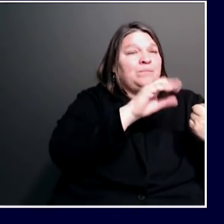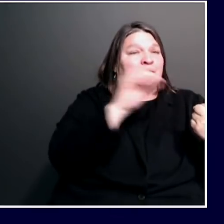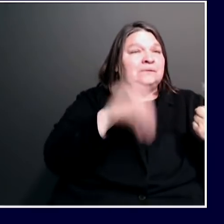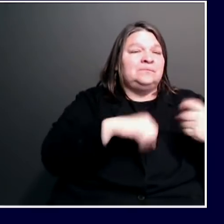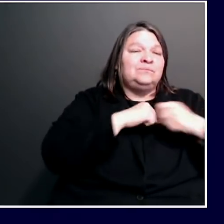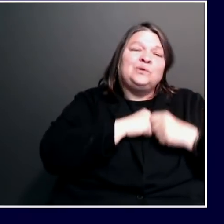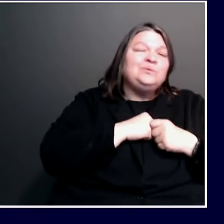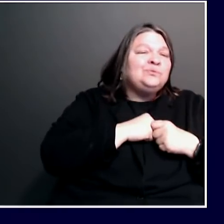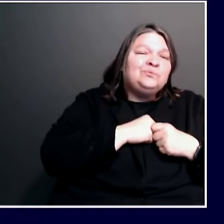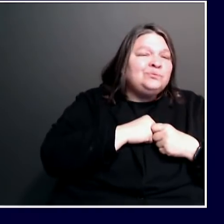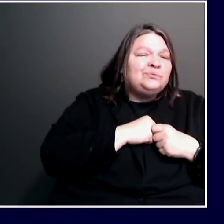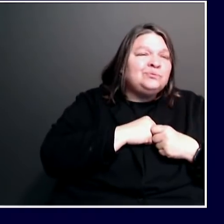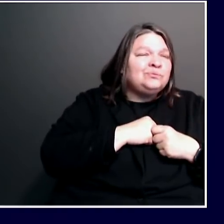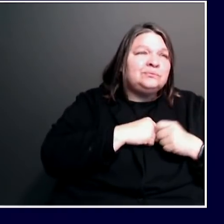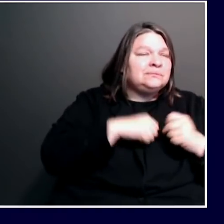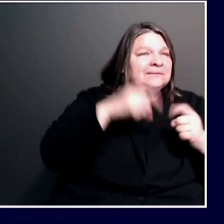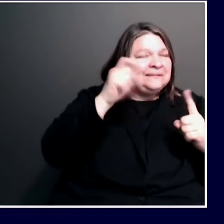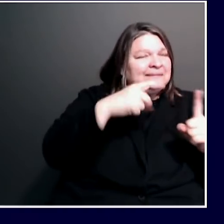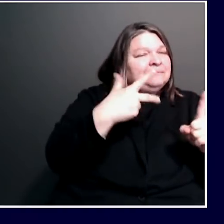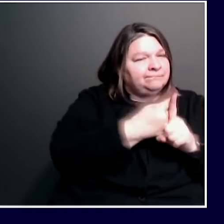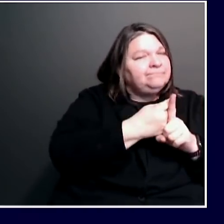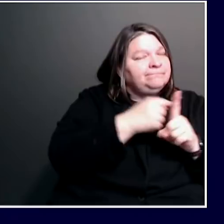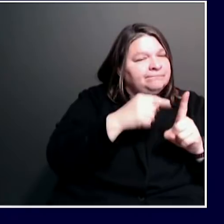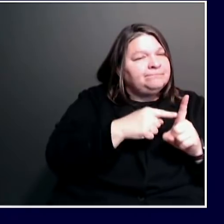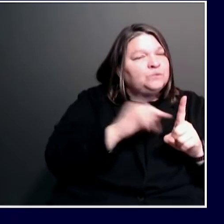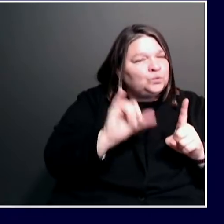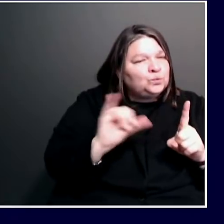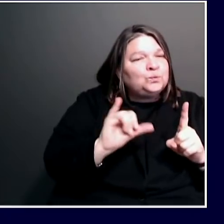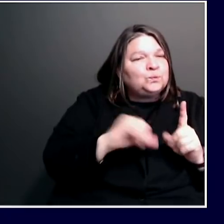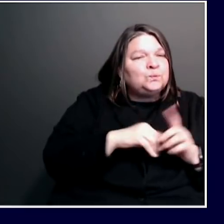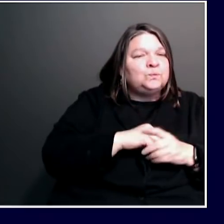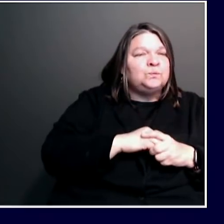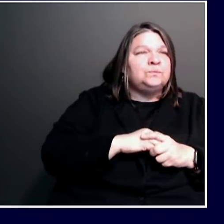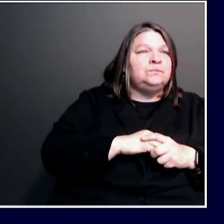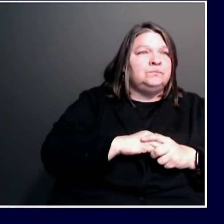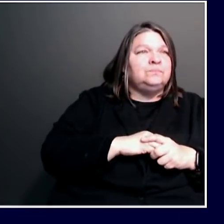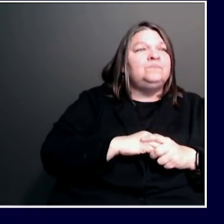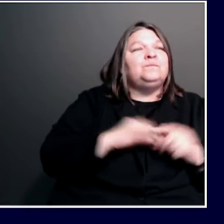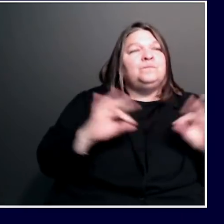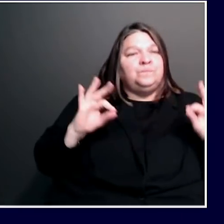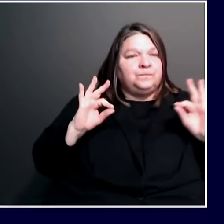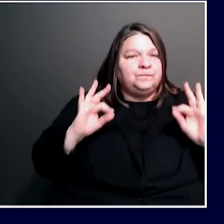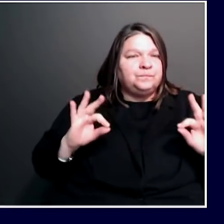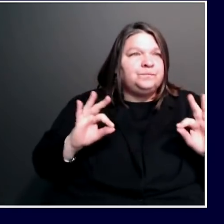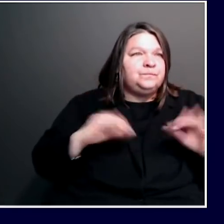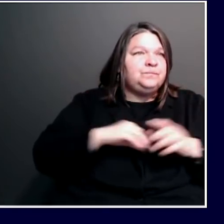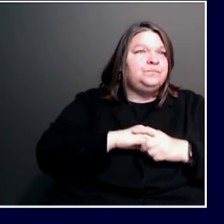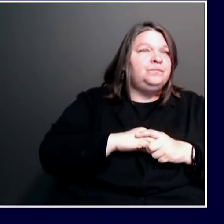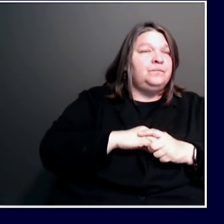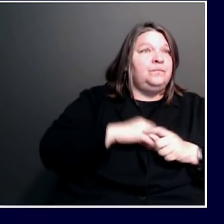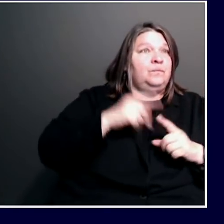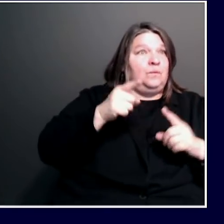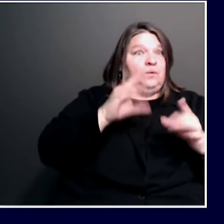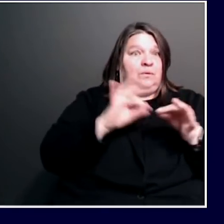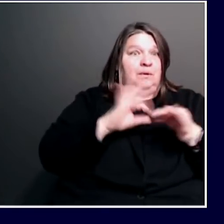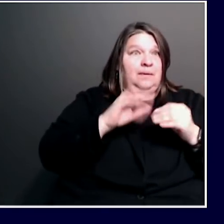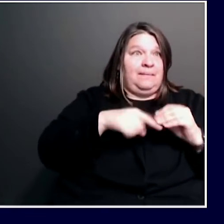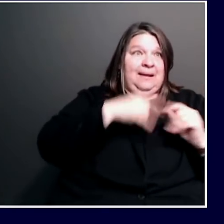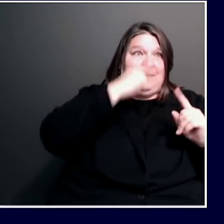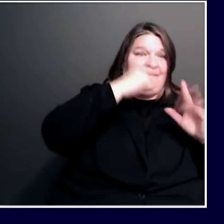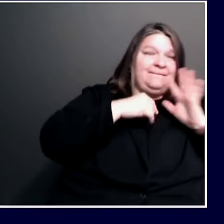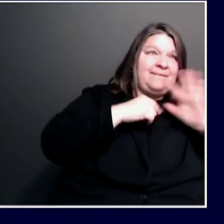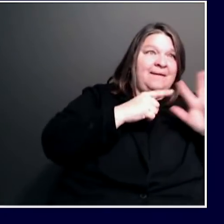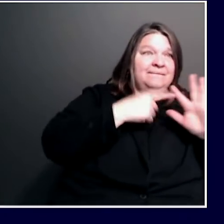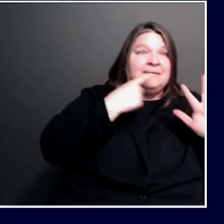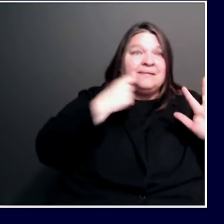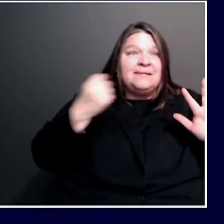yes or no question, I hope. When we talked about the vaccine for kids 5 to 11, we talked about school-based clinics as an effective way to widely distribute